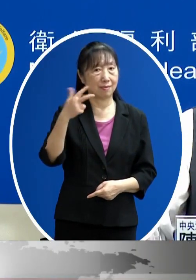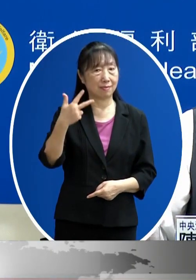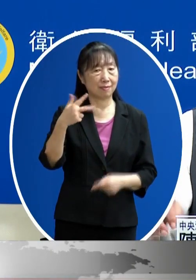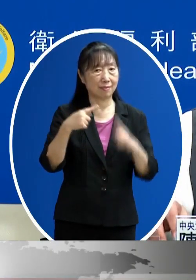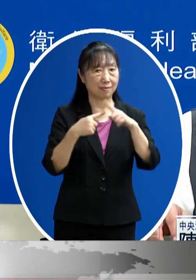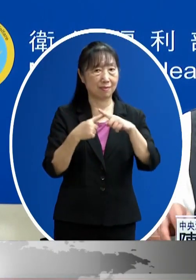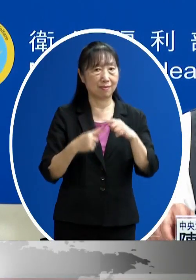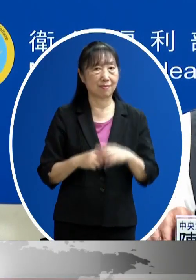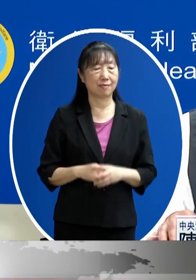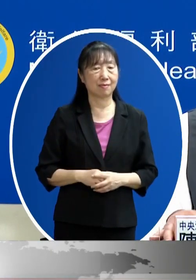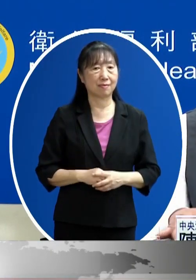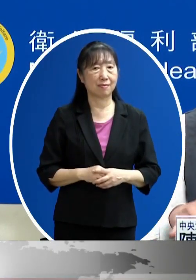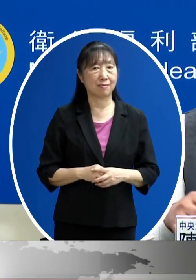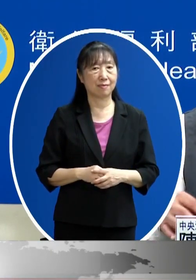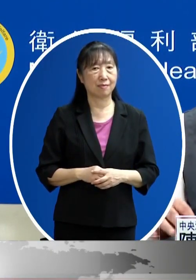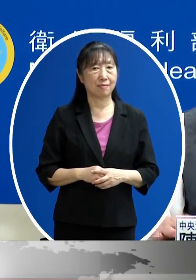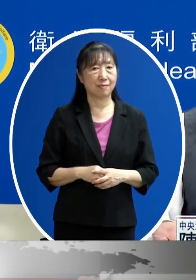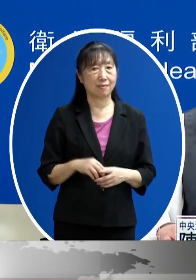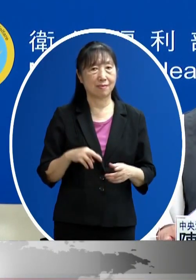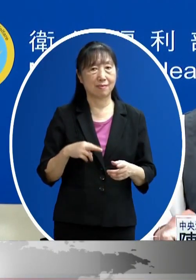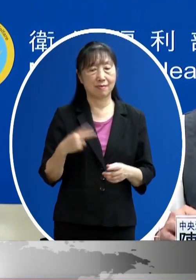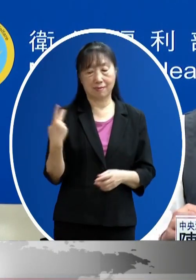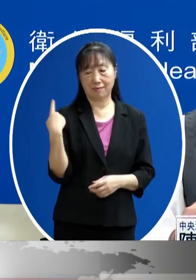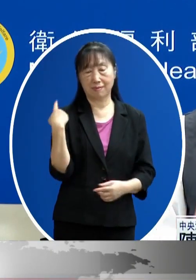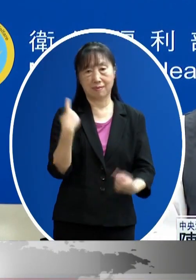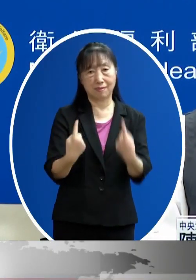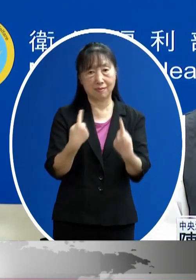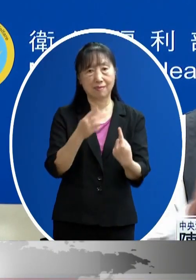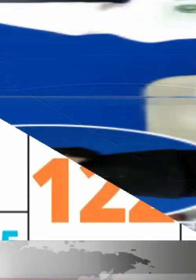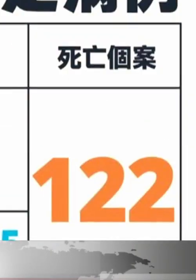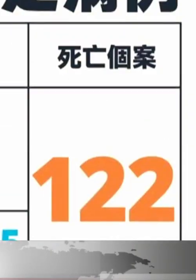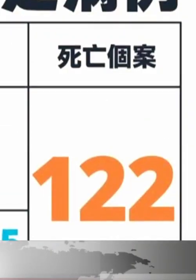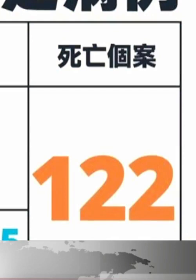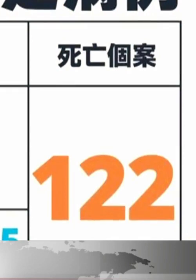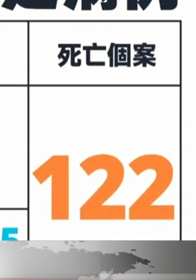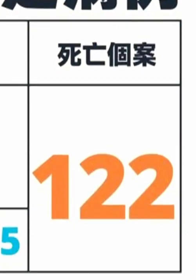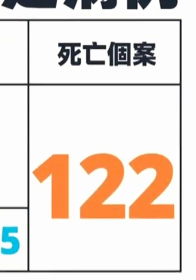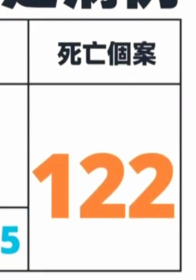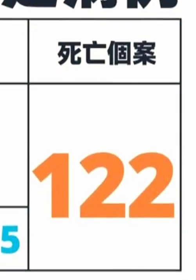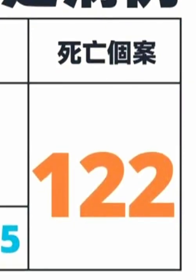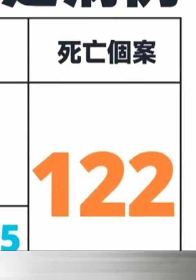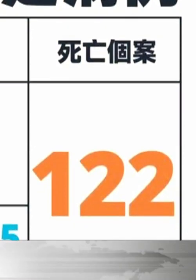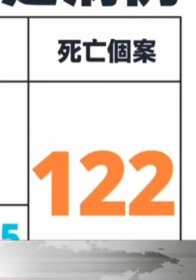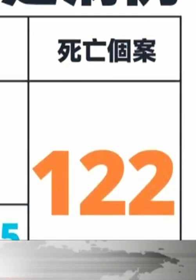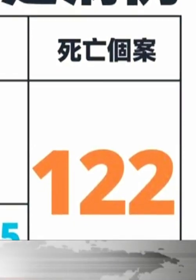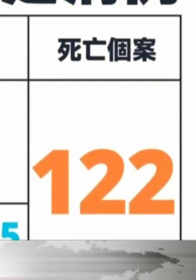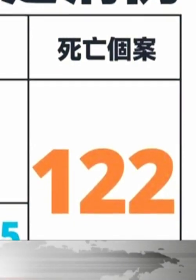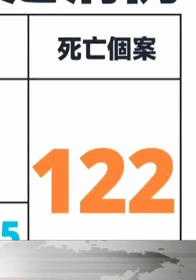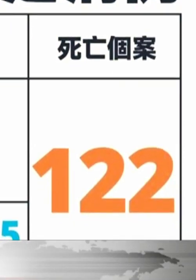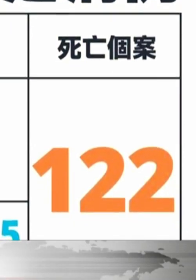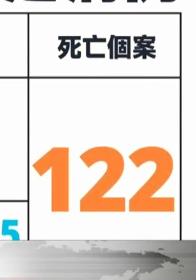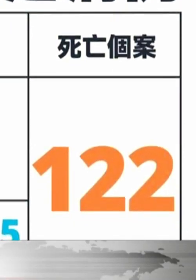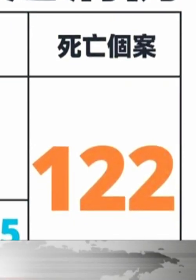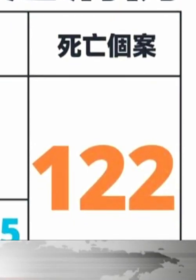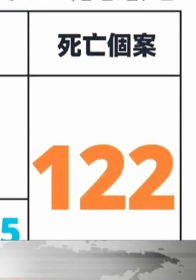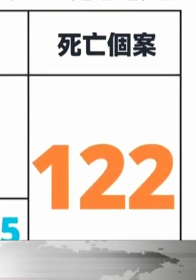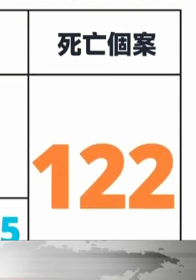88,247 cases detected yesterday. The number is a slight increase from the day before. Taiwan reported